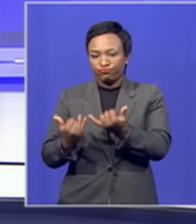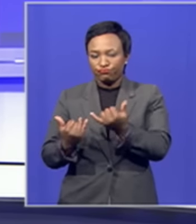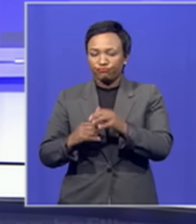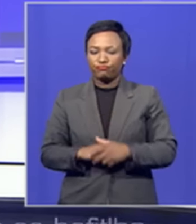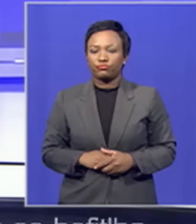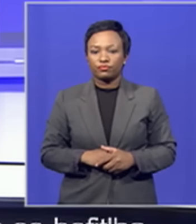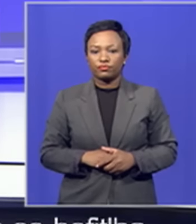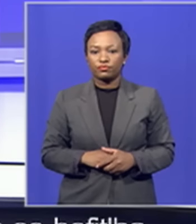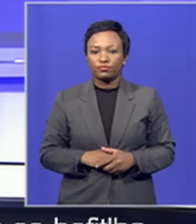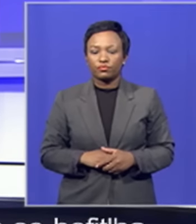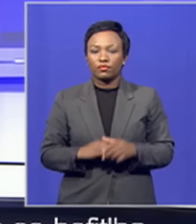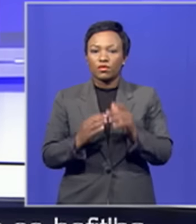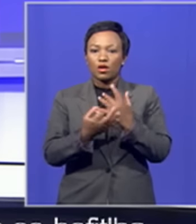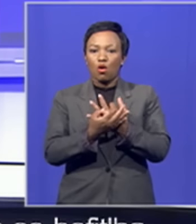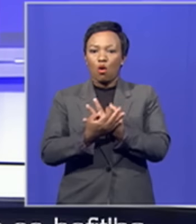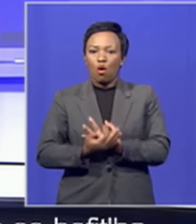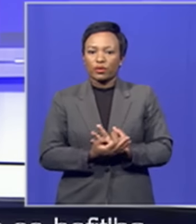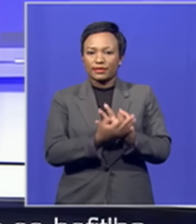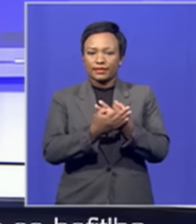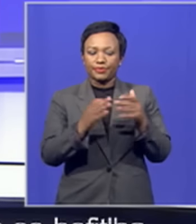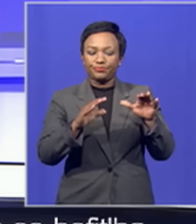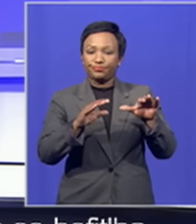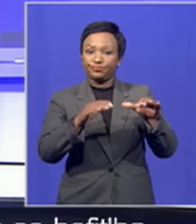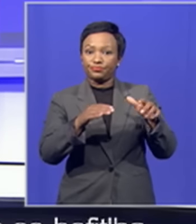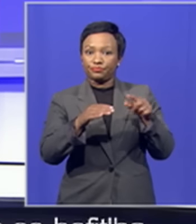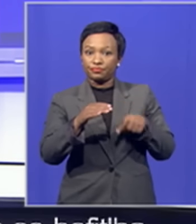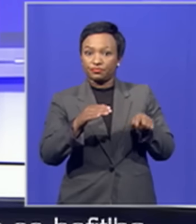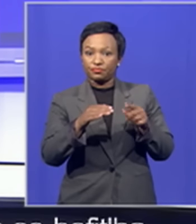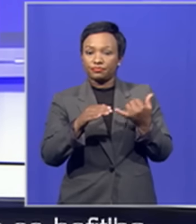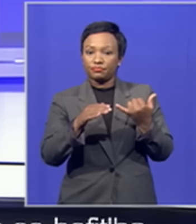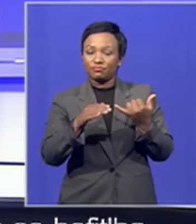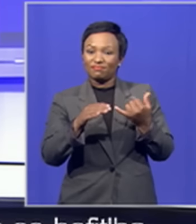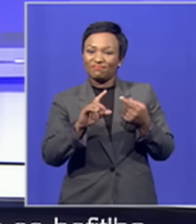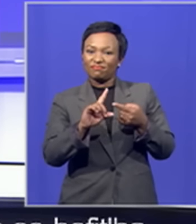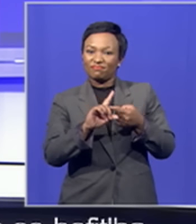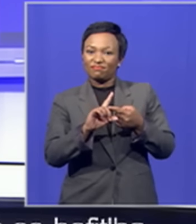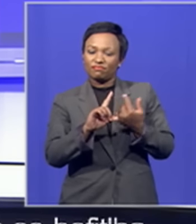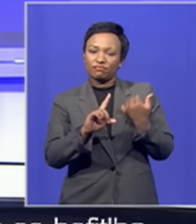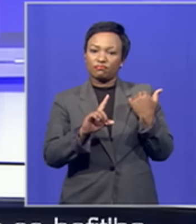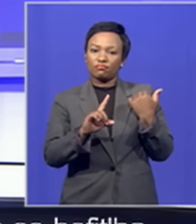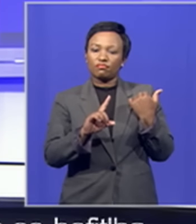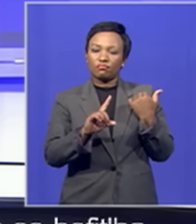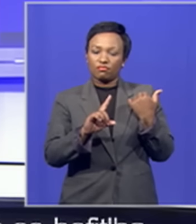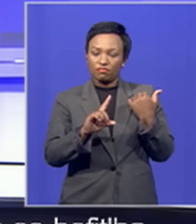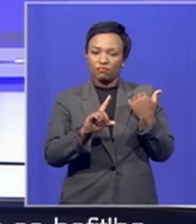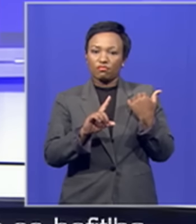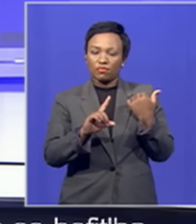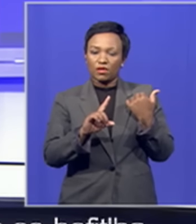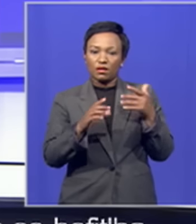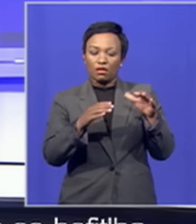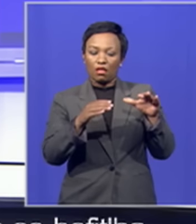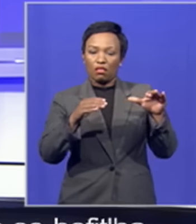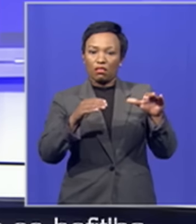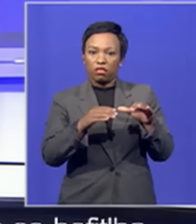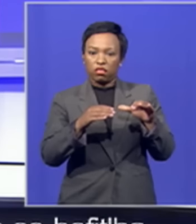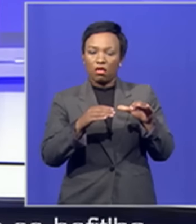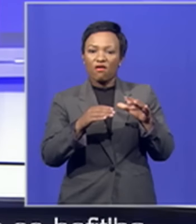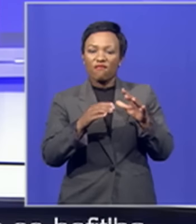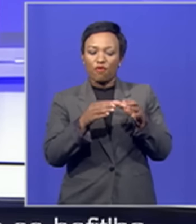Seabe sa di-Hawks mo letsholong le le neng le kobiseditswe go diga yo go tweng ke tokololo ya segongwana sa